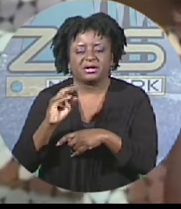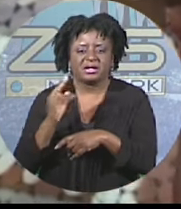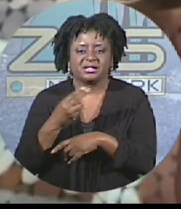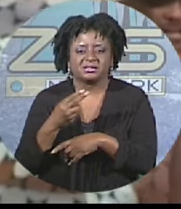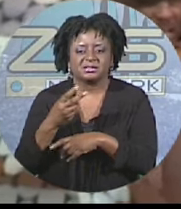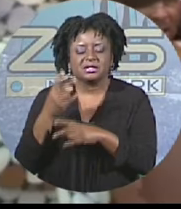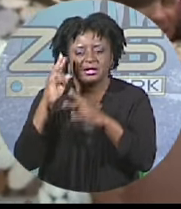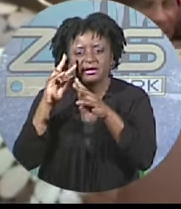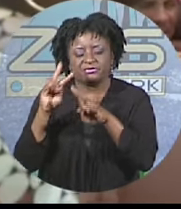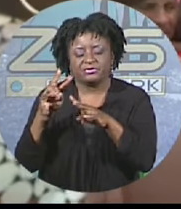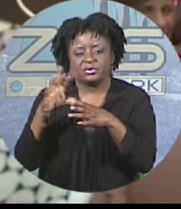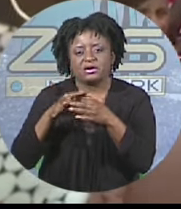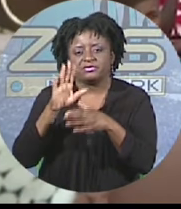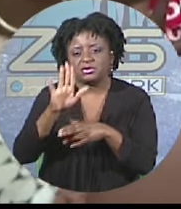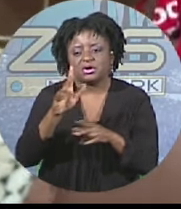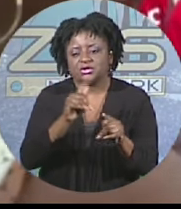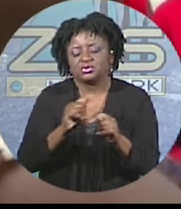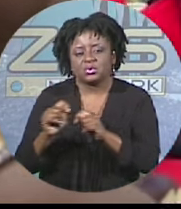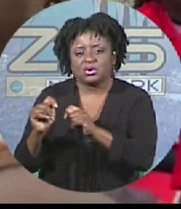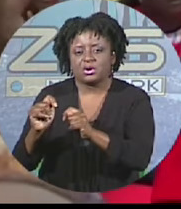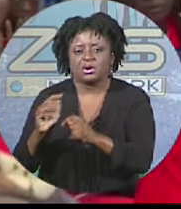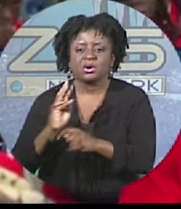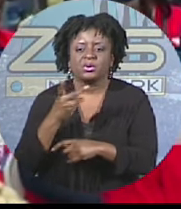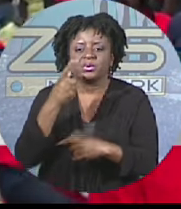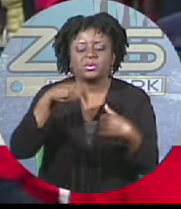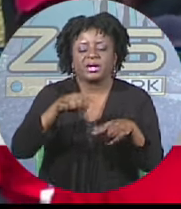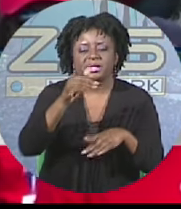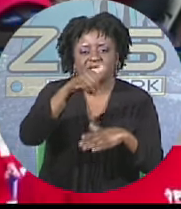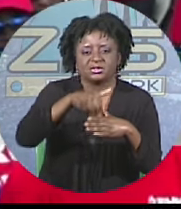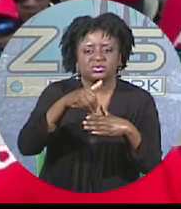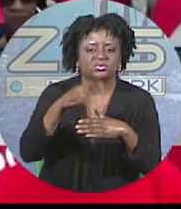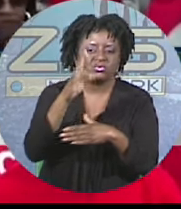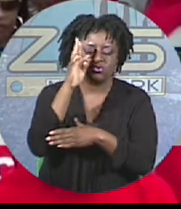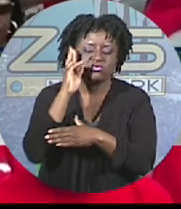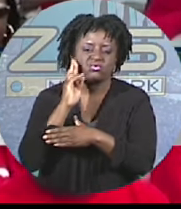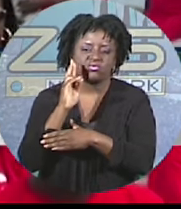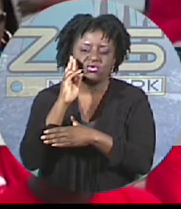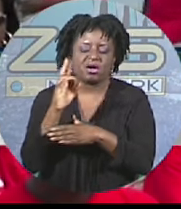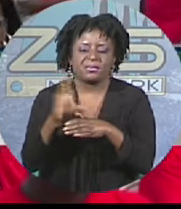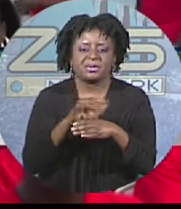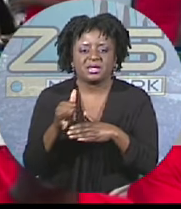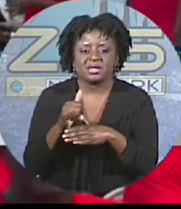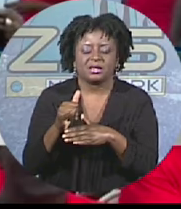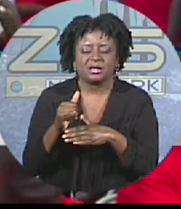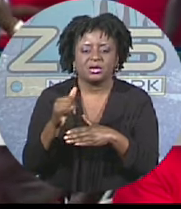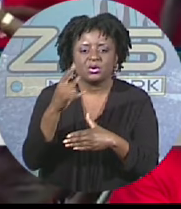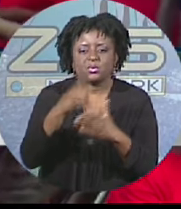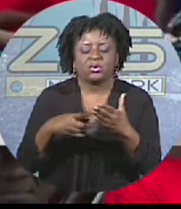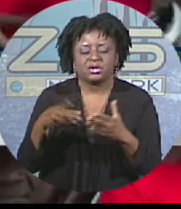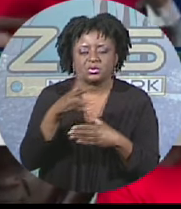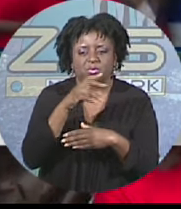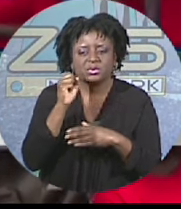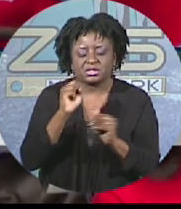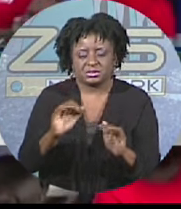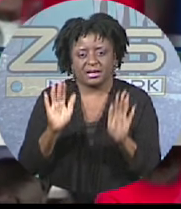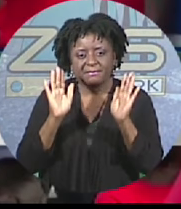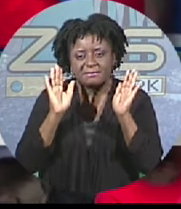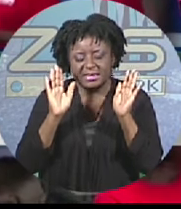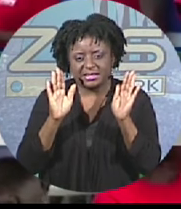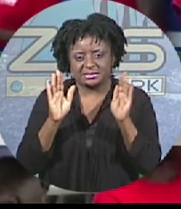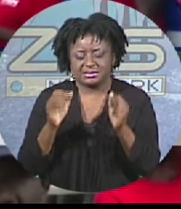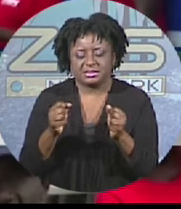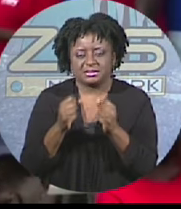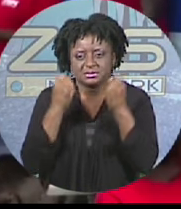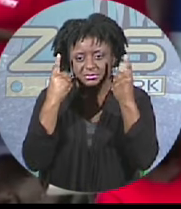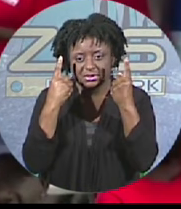Key today. We went into Rum Key, and what was ironic and amazing, Rum Key